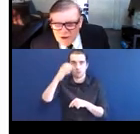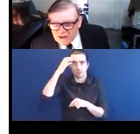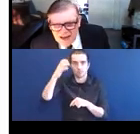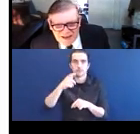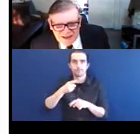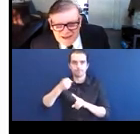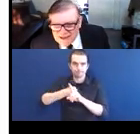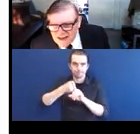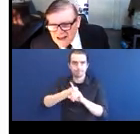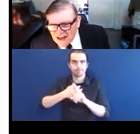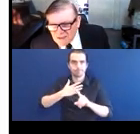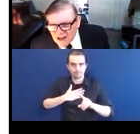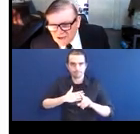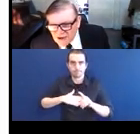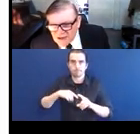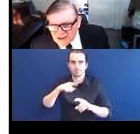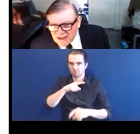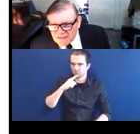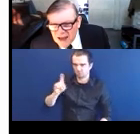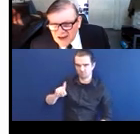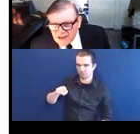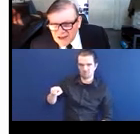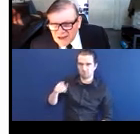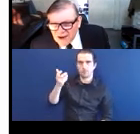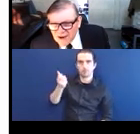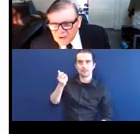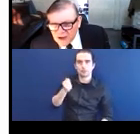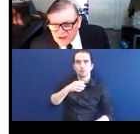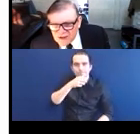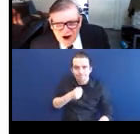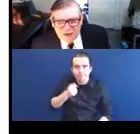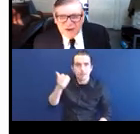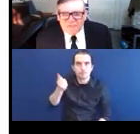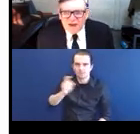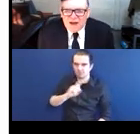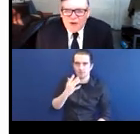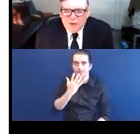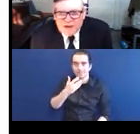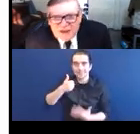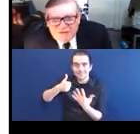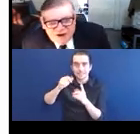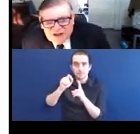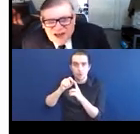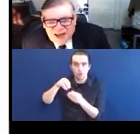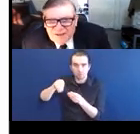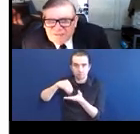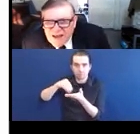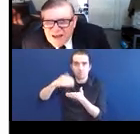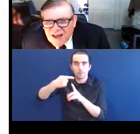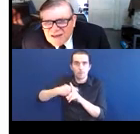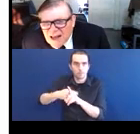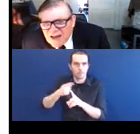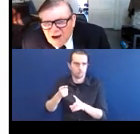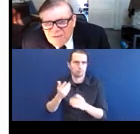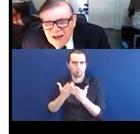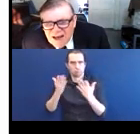is commentate this as we go through, as it's in Spanish, and audio describe it. What we see first here